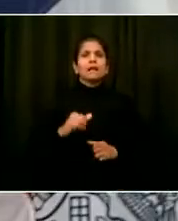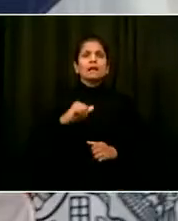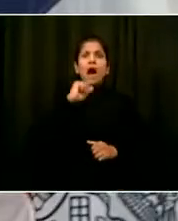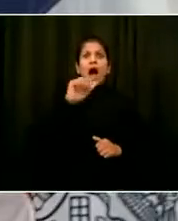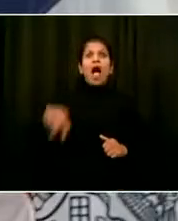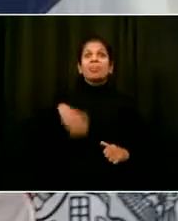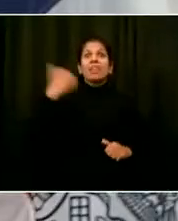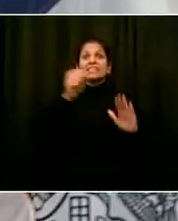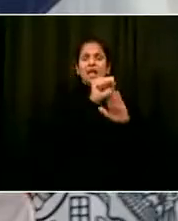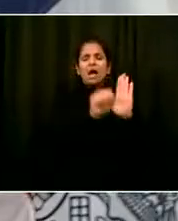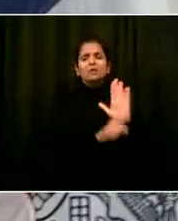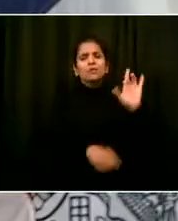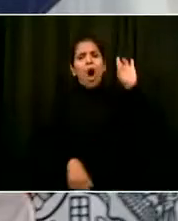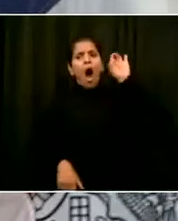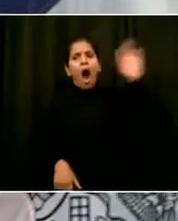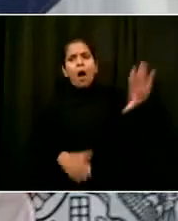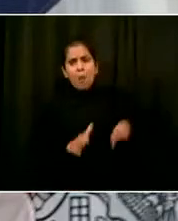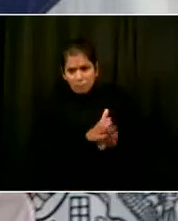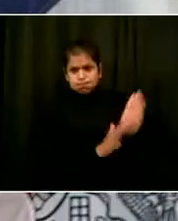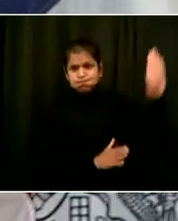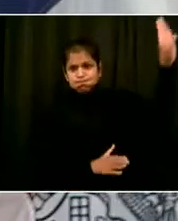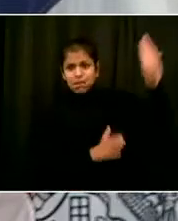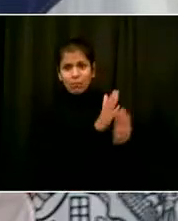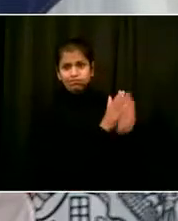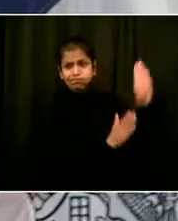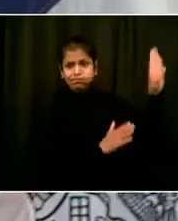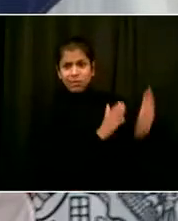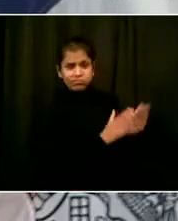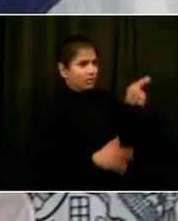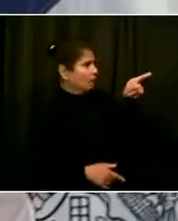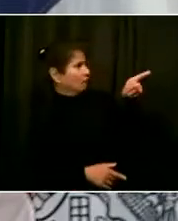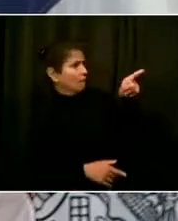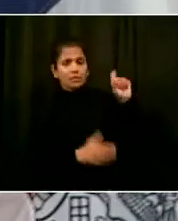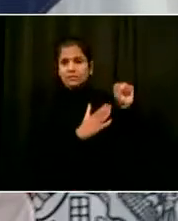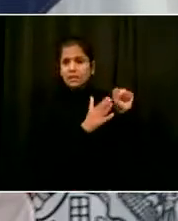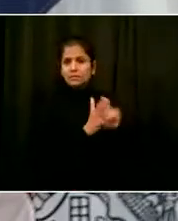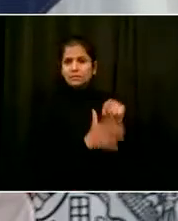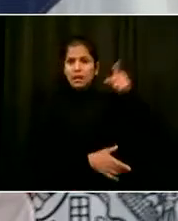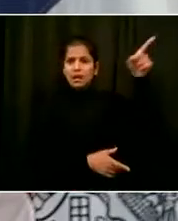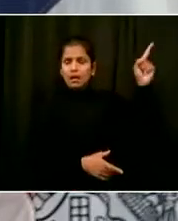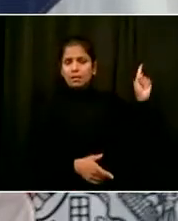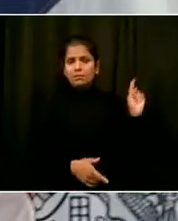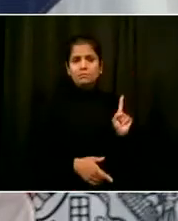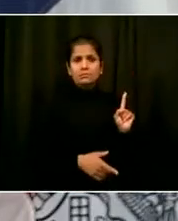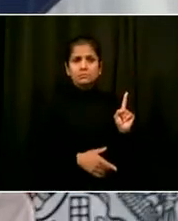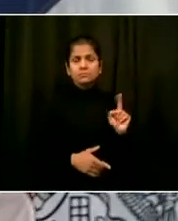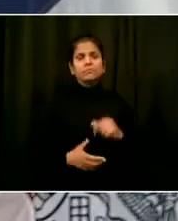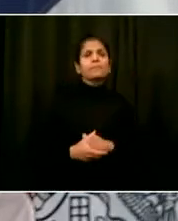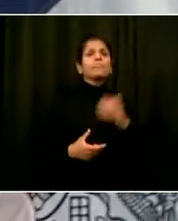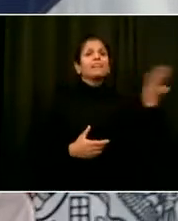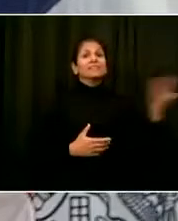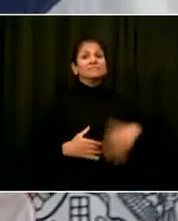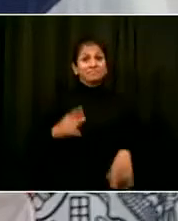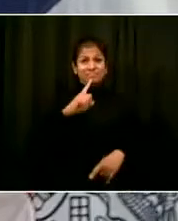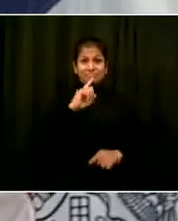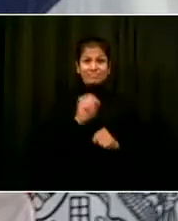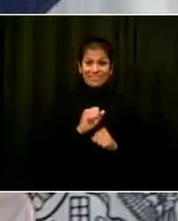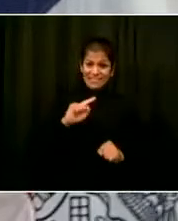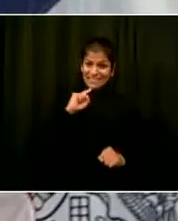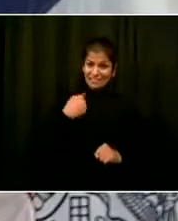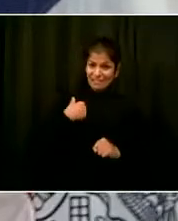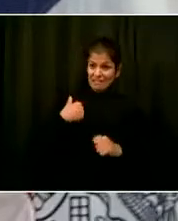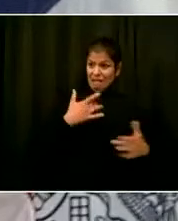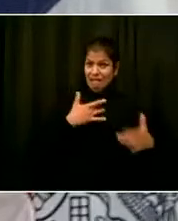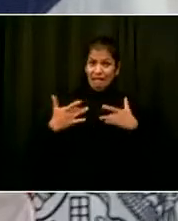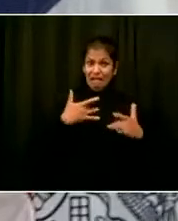and where there is a concern Department of Health shuts the site down so it's quite obvious uh when that has happened